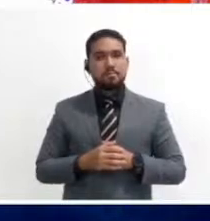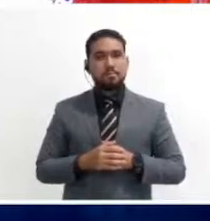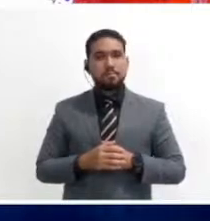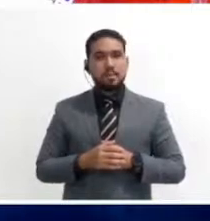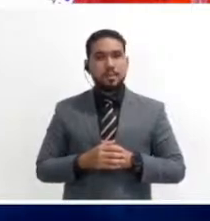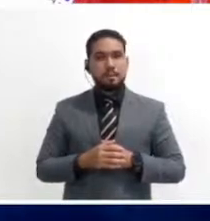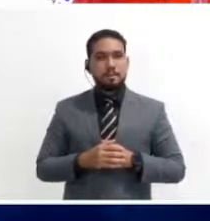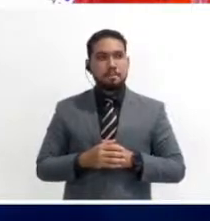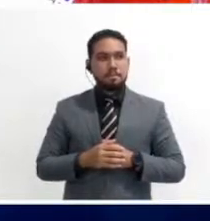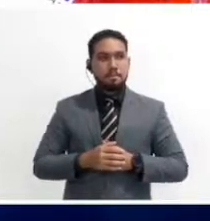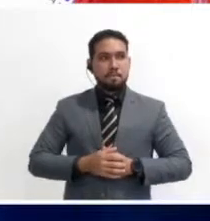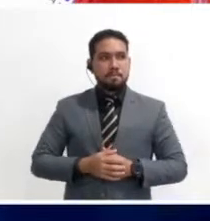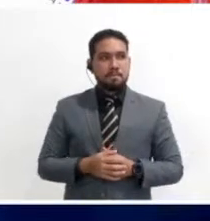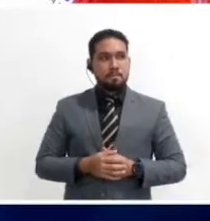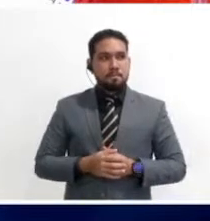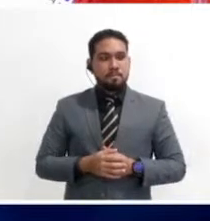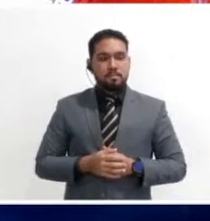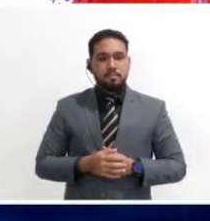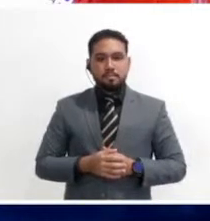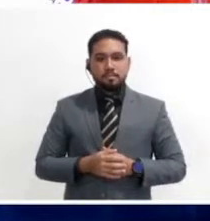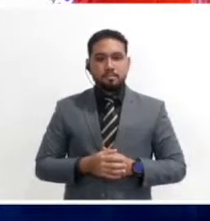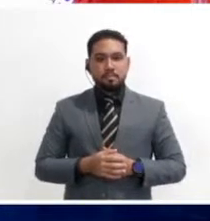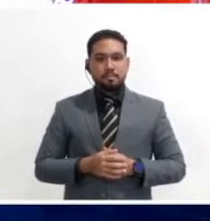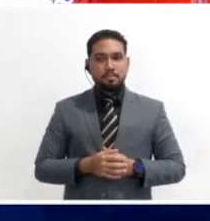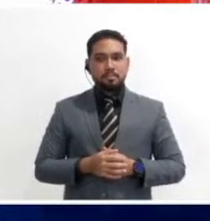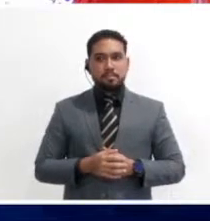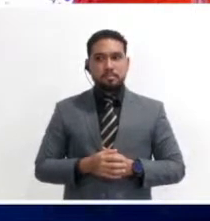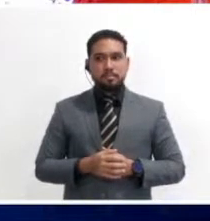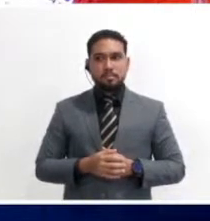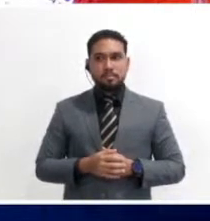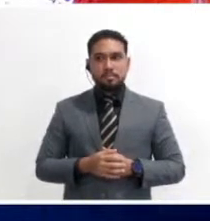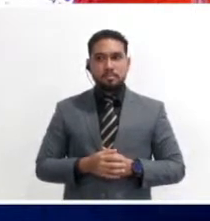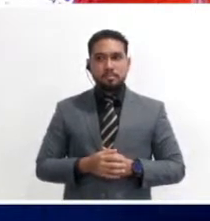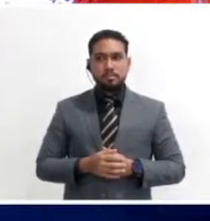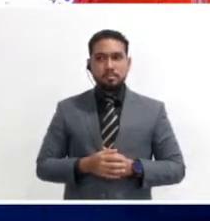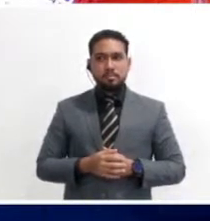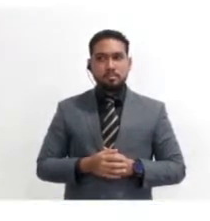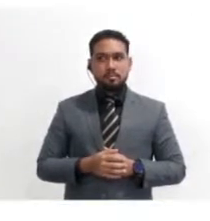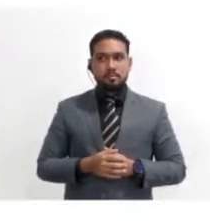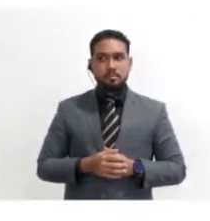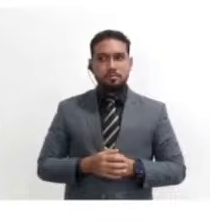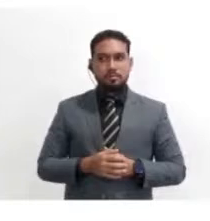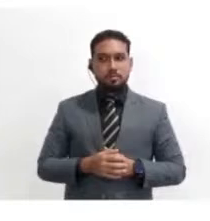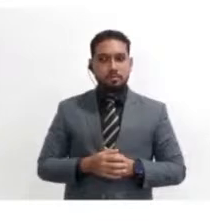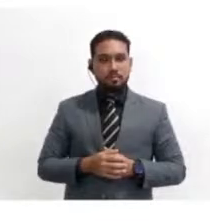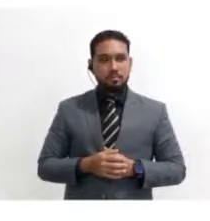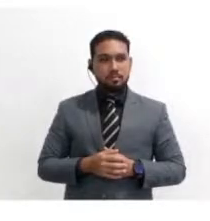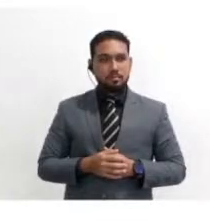That's not it.